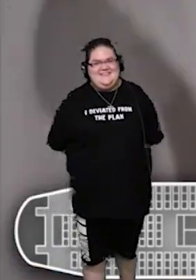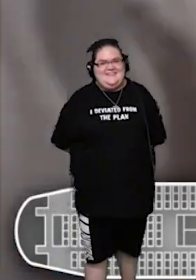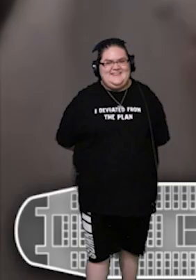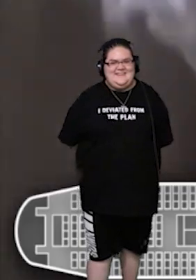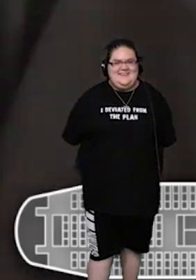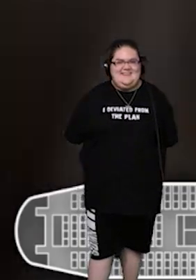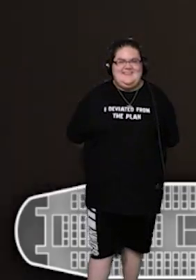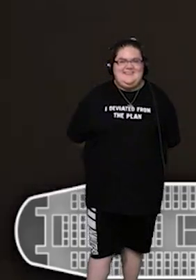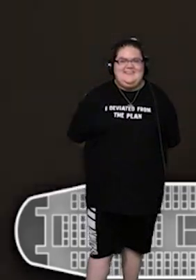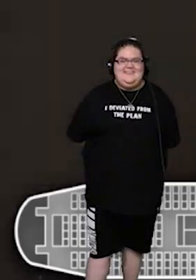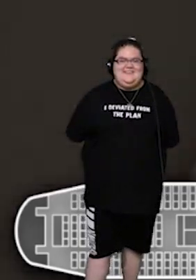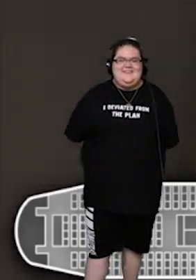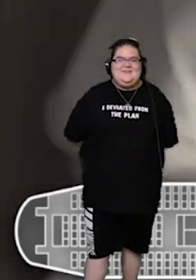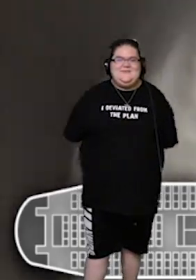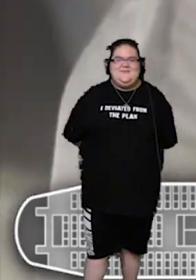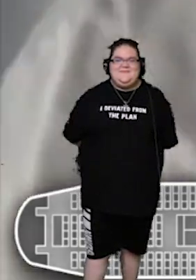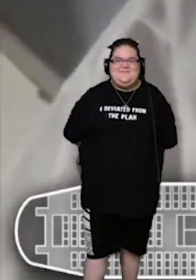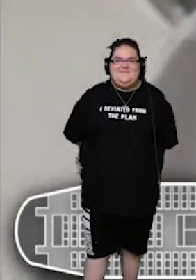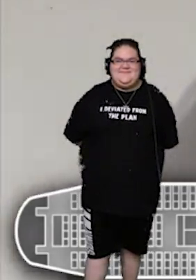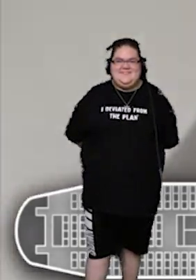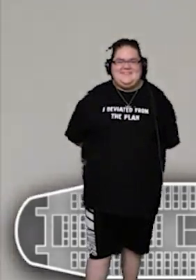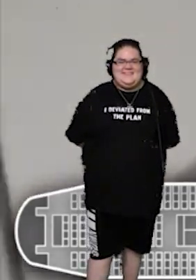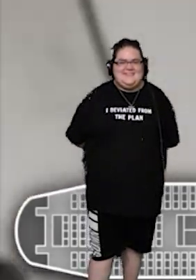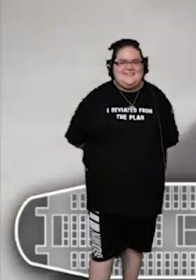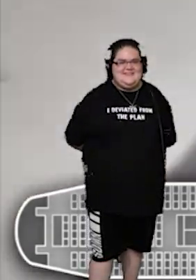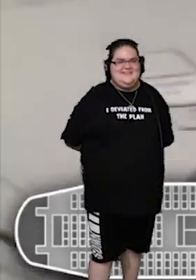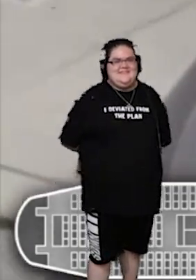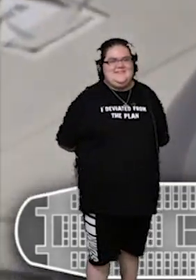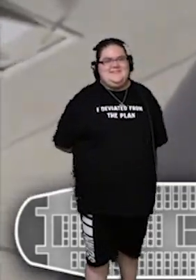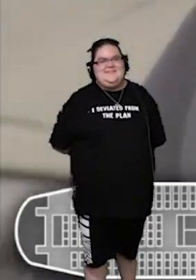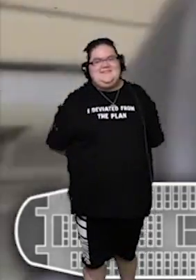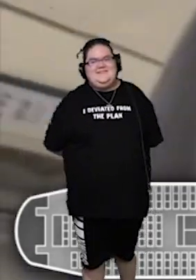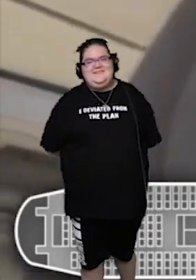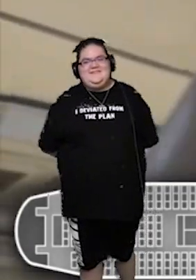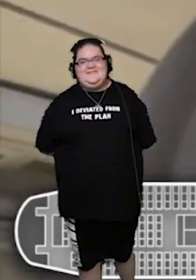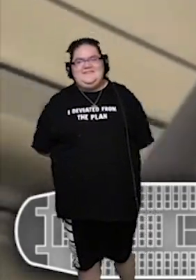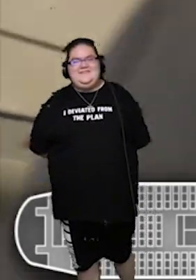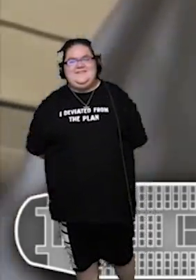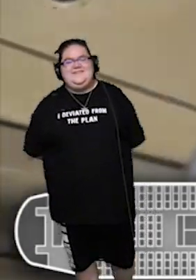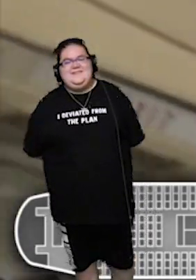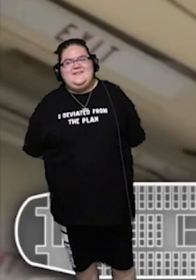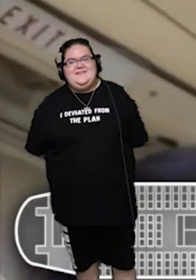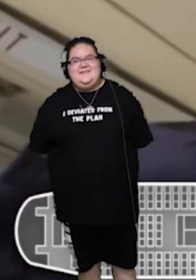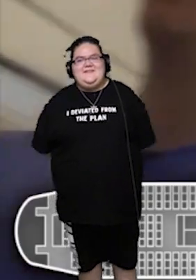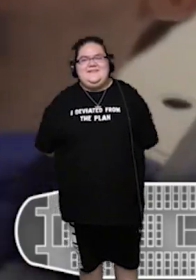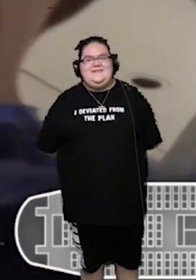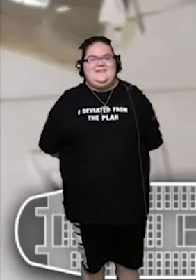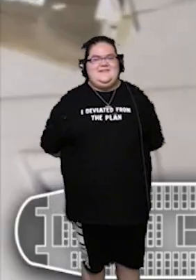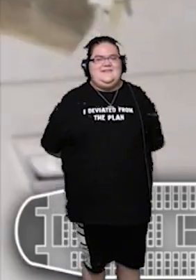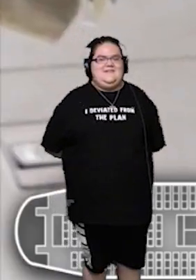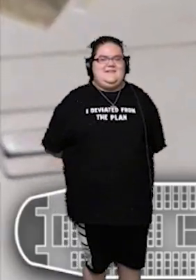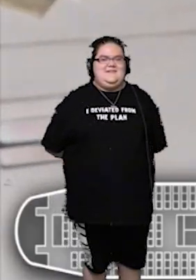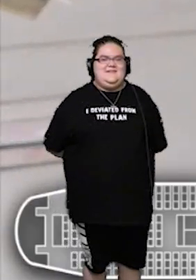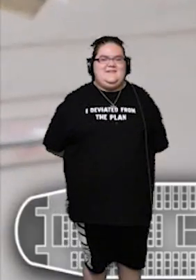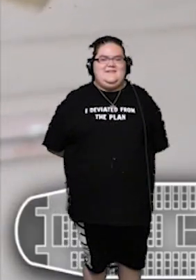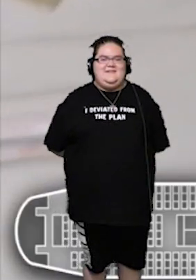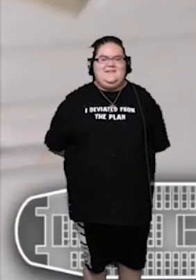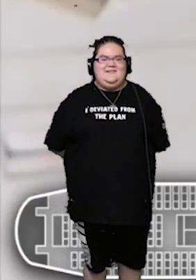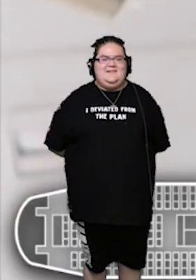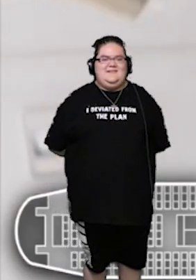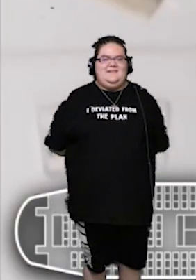you now, Sidemen. Okay. I need to redeem myself from last time. I want to show you something. Okay. They're